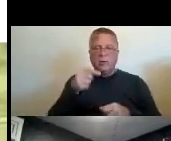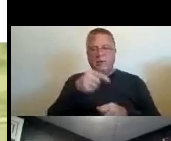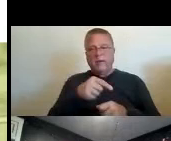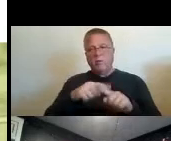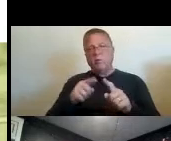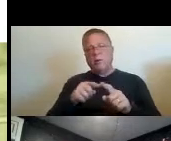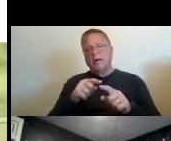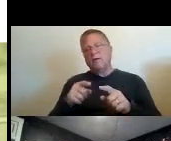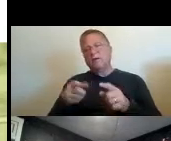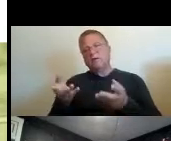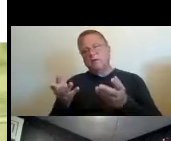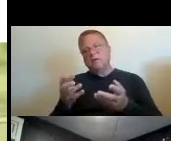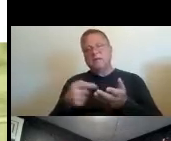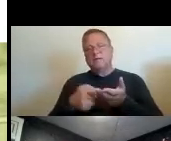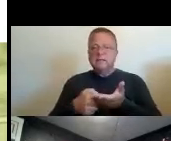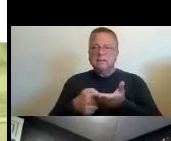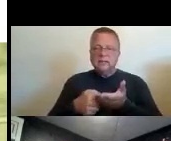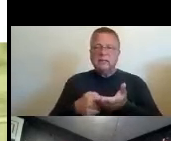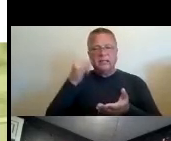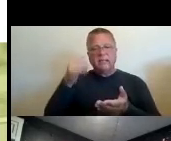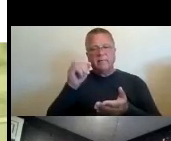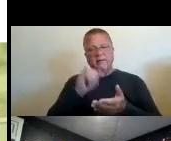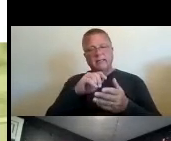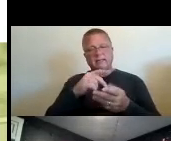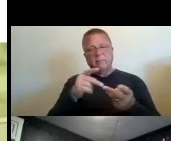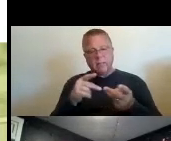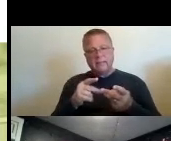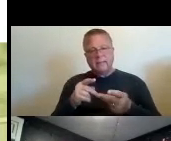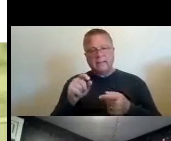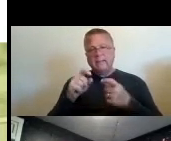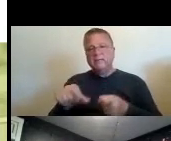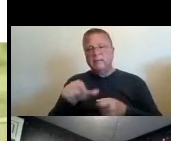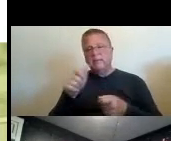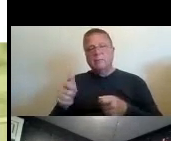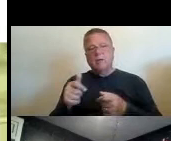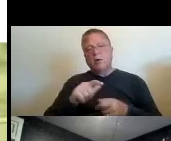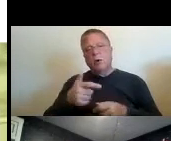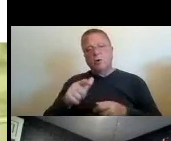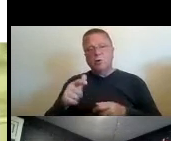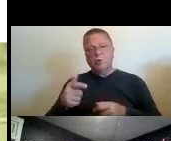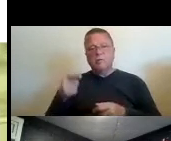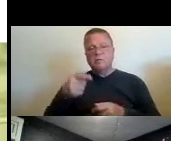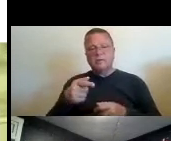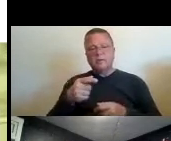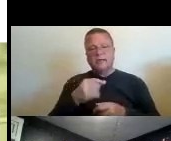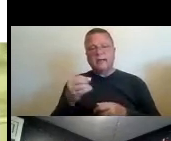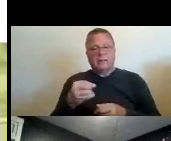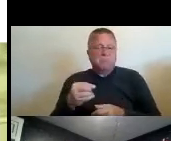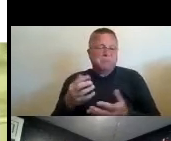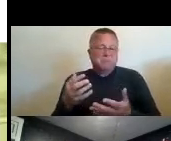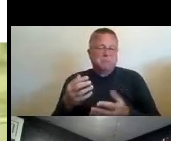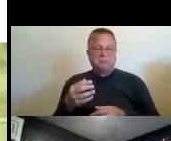that's the place where, given these other alternatives that might exist. And feel free to kind of,